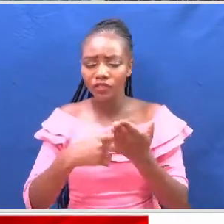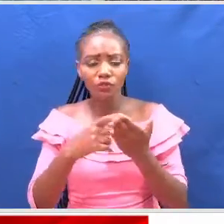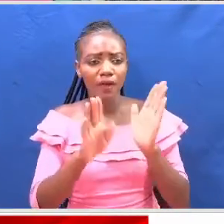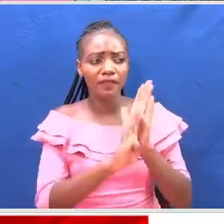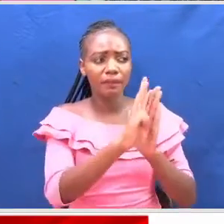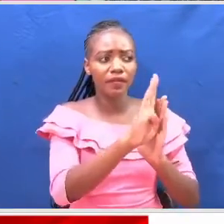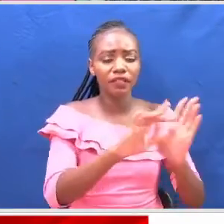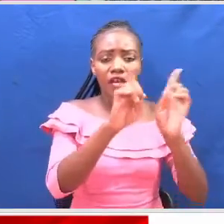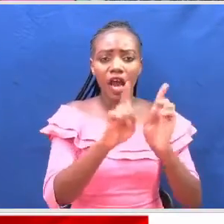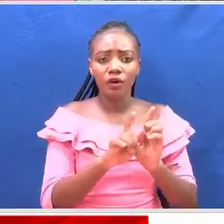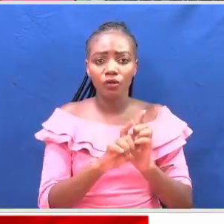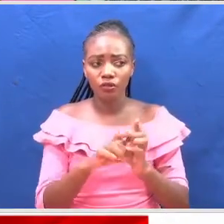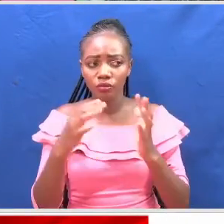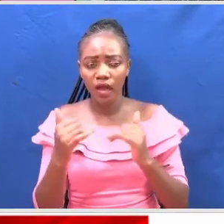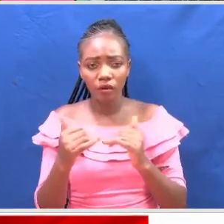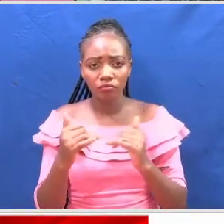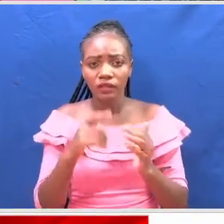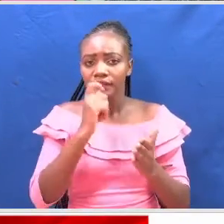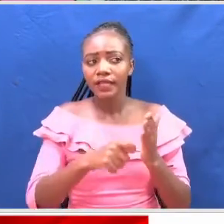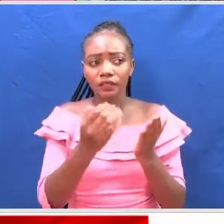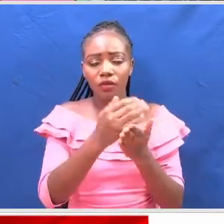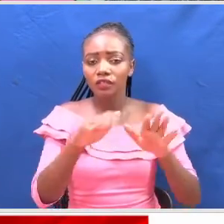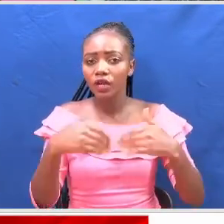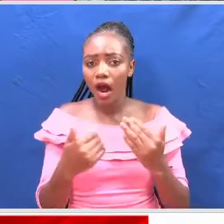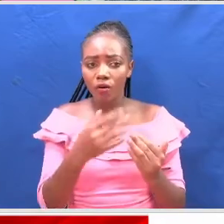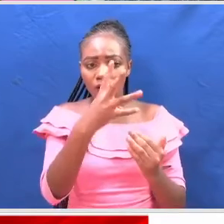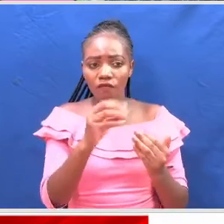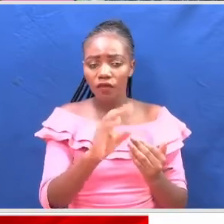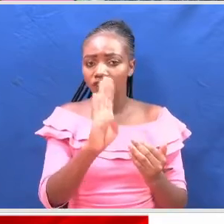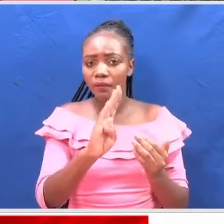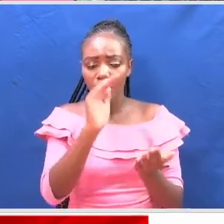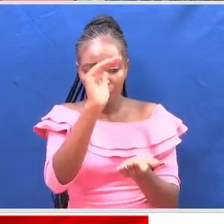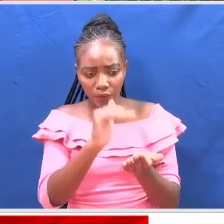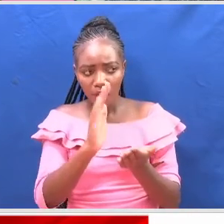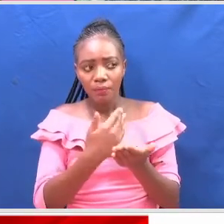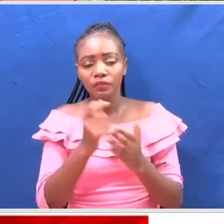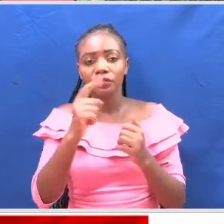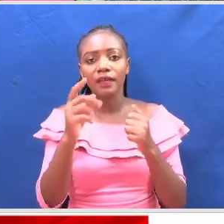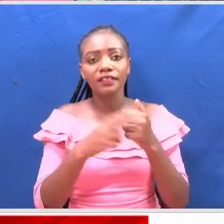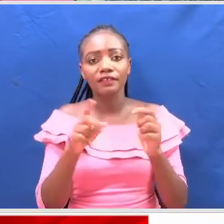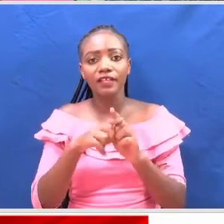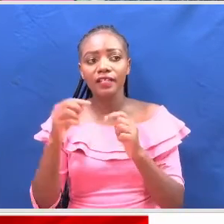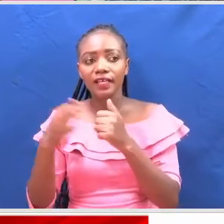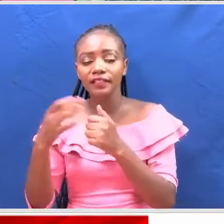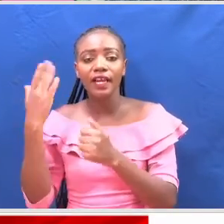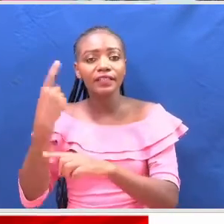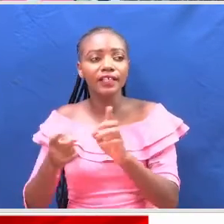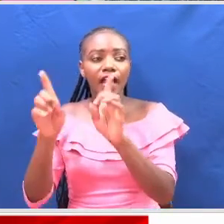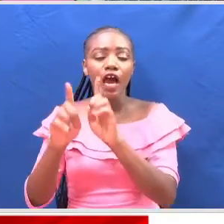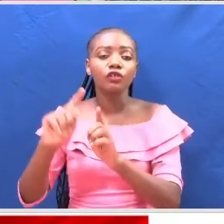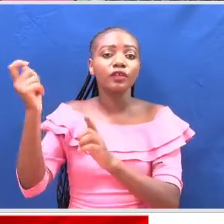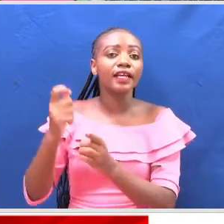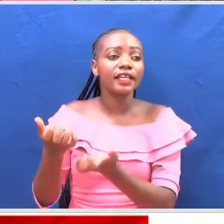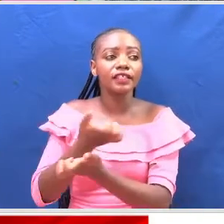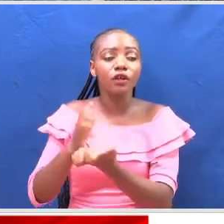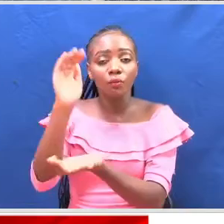an underperformance in its revenue collection by 40 billion shillings between July and August last year. Kenya's economy shrank